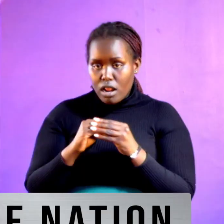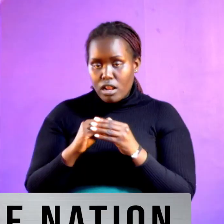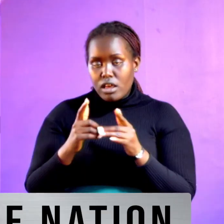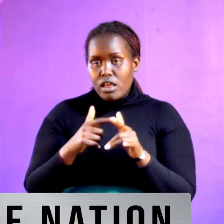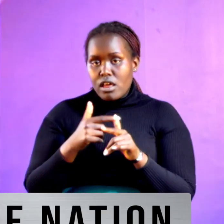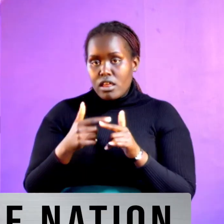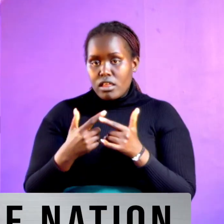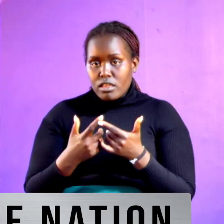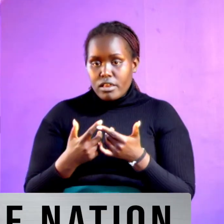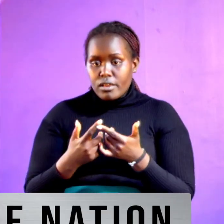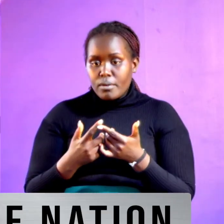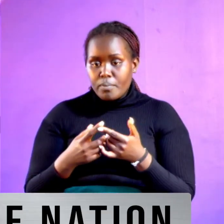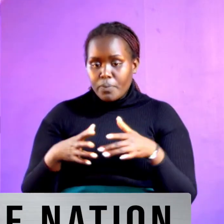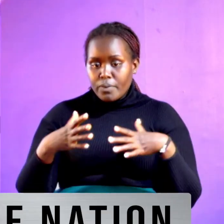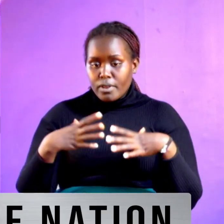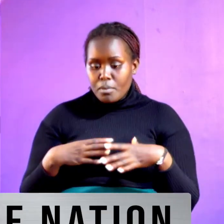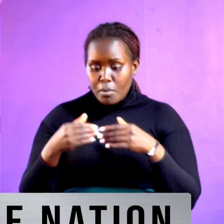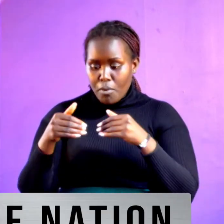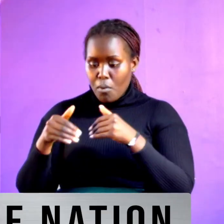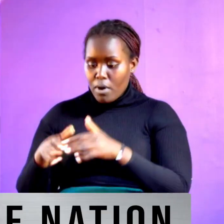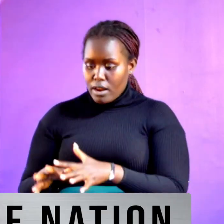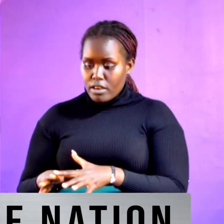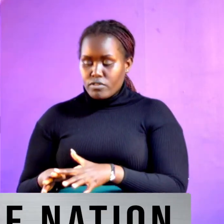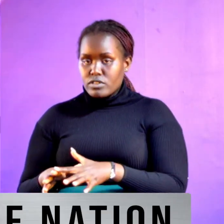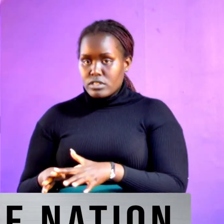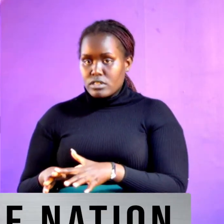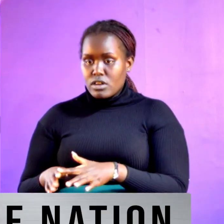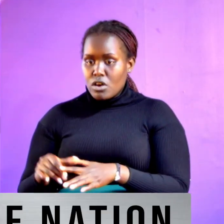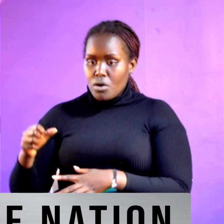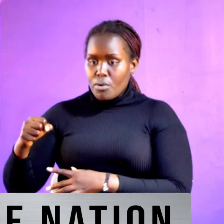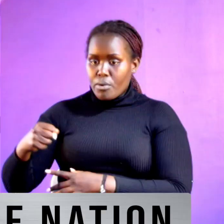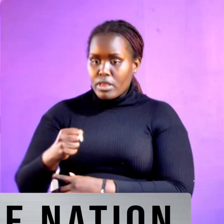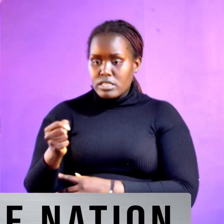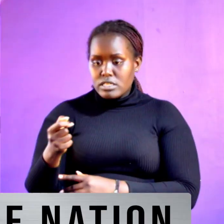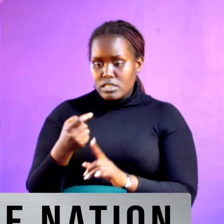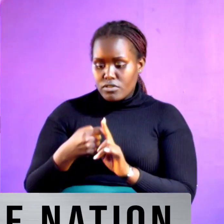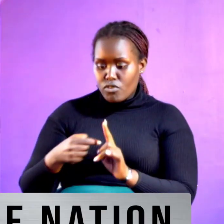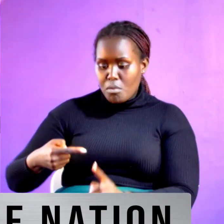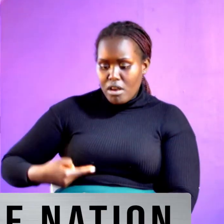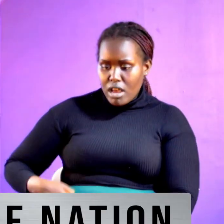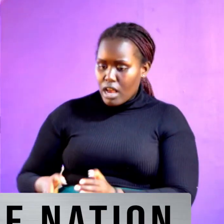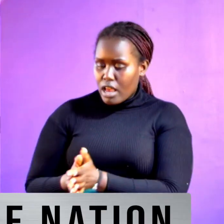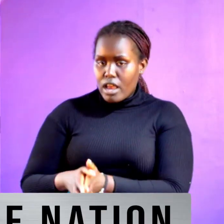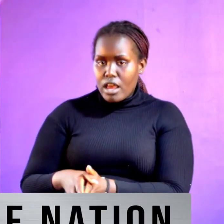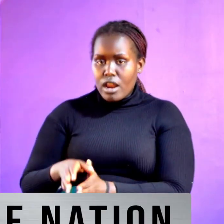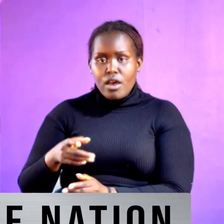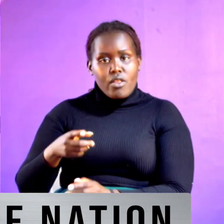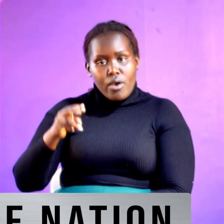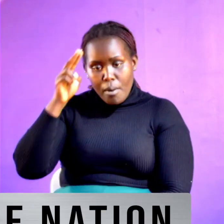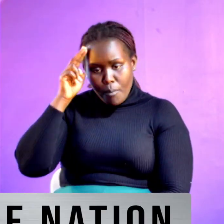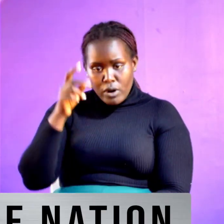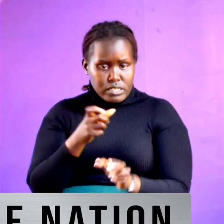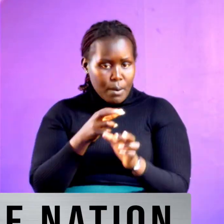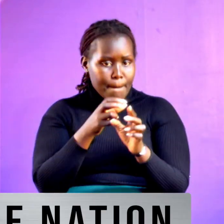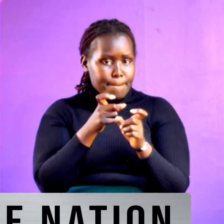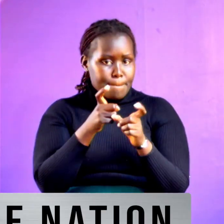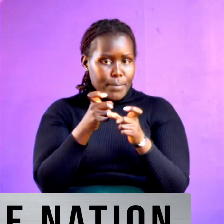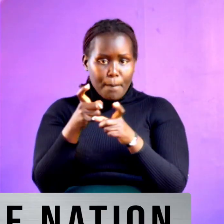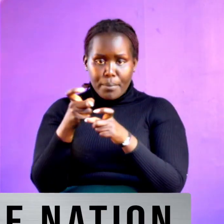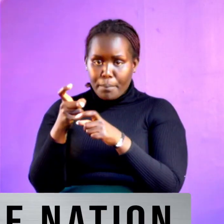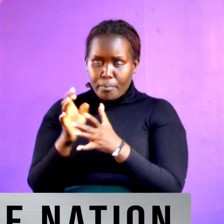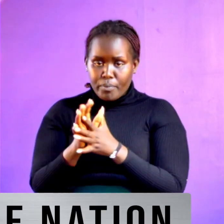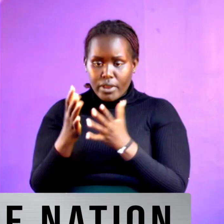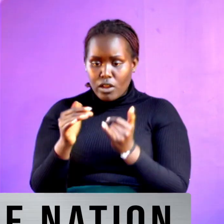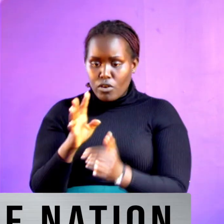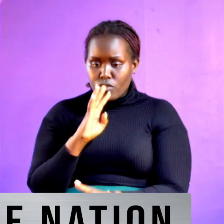the masses of the people were left to die in the streets, you know, from hunger or a police bullet. Now that you've spoken about Raila,